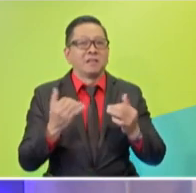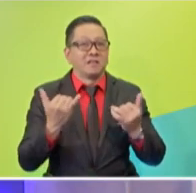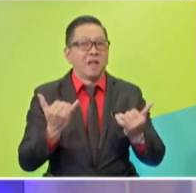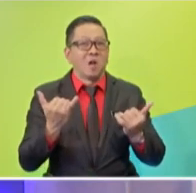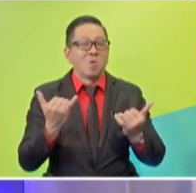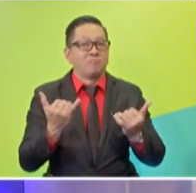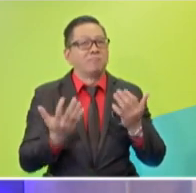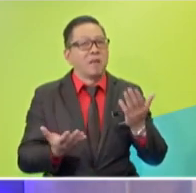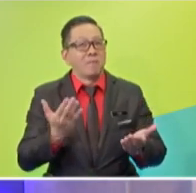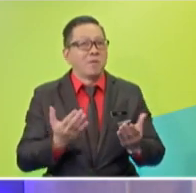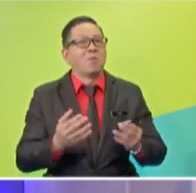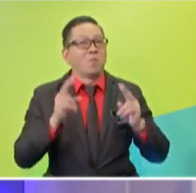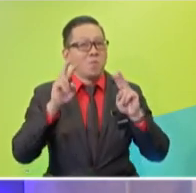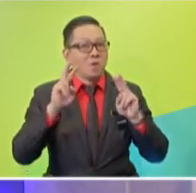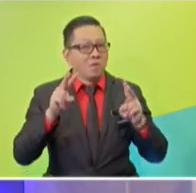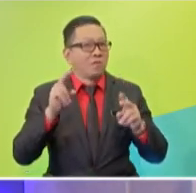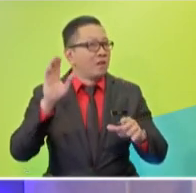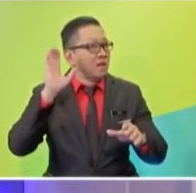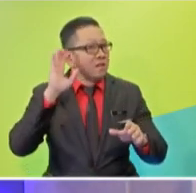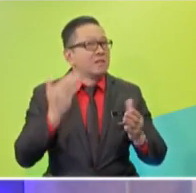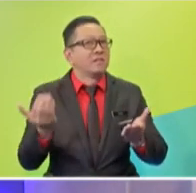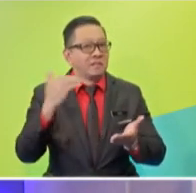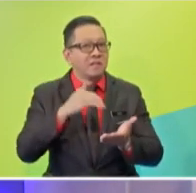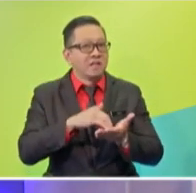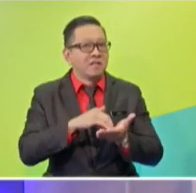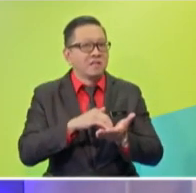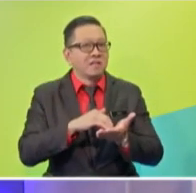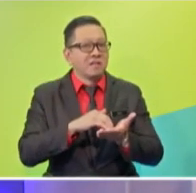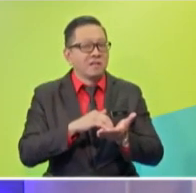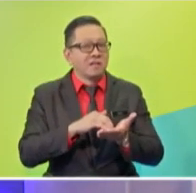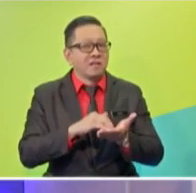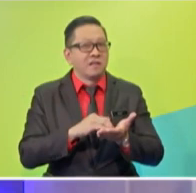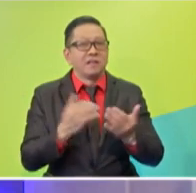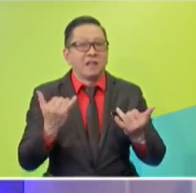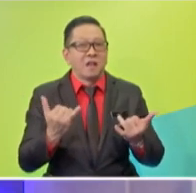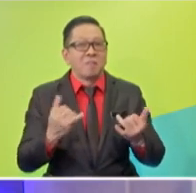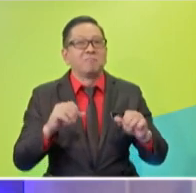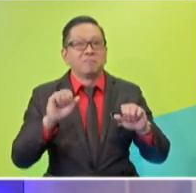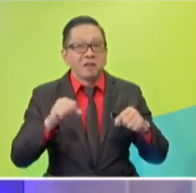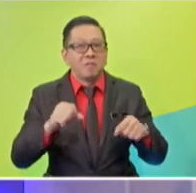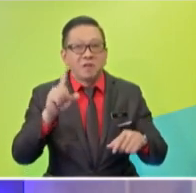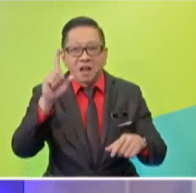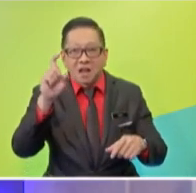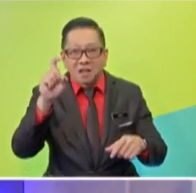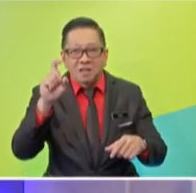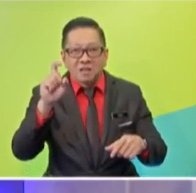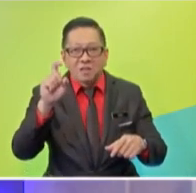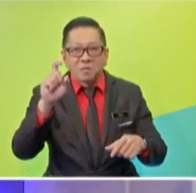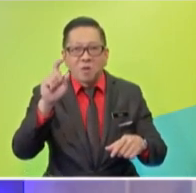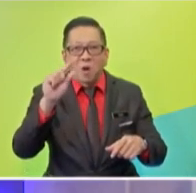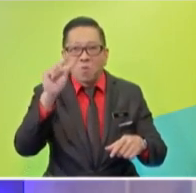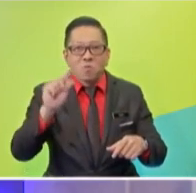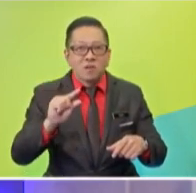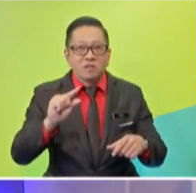But before that, Shafika, I guess we should ask our friends in the Google Meet how many questions they have attempted so